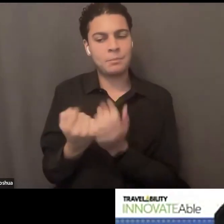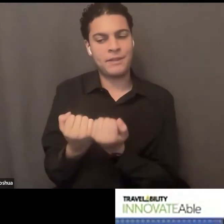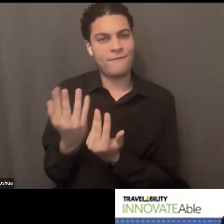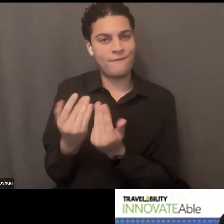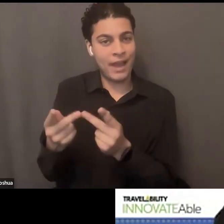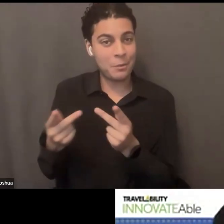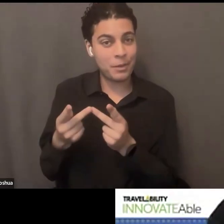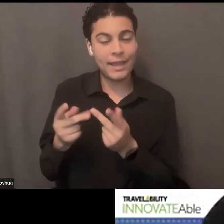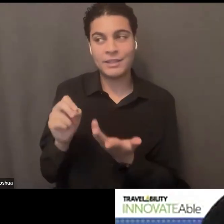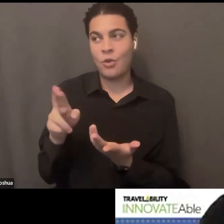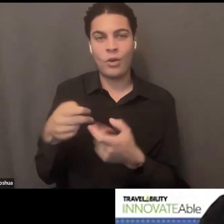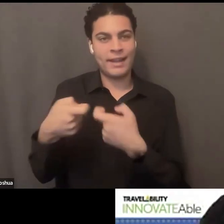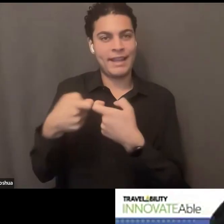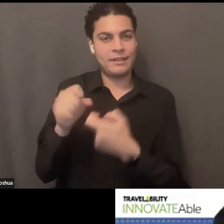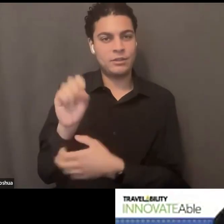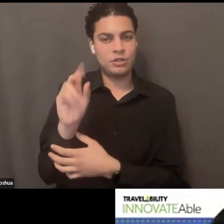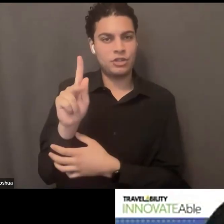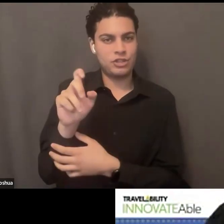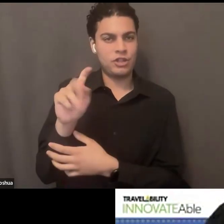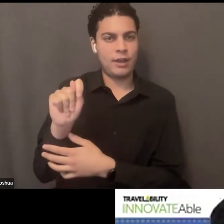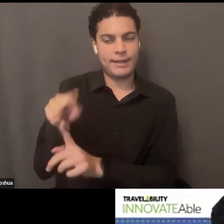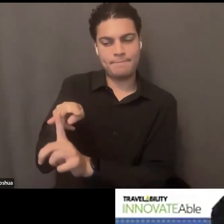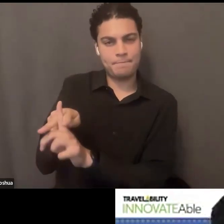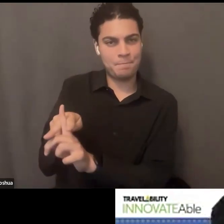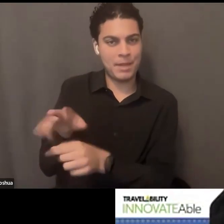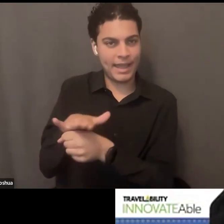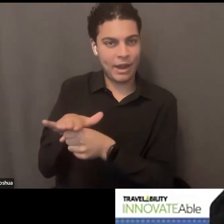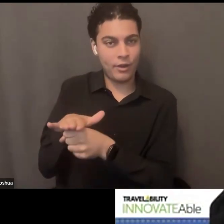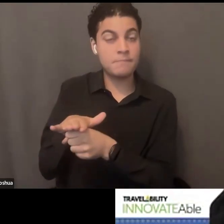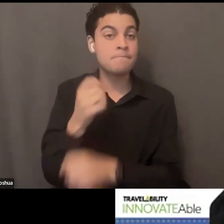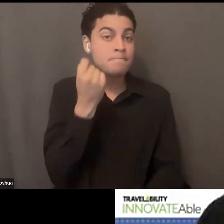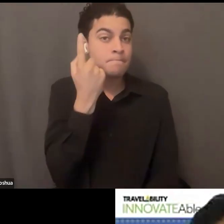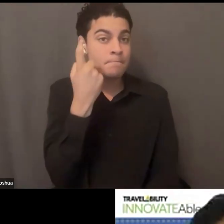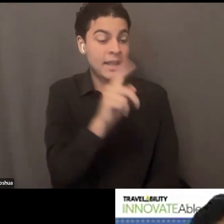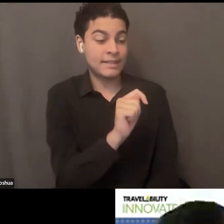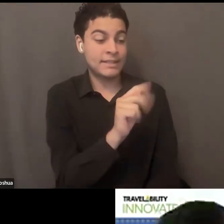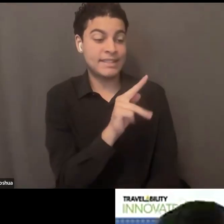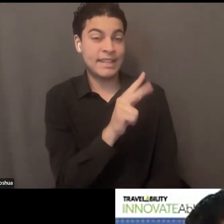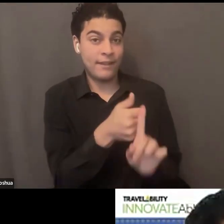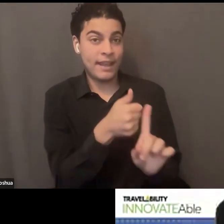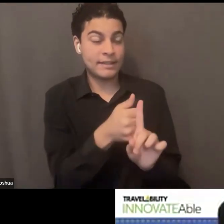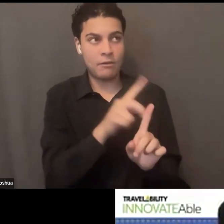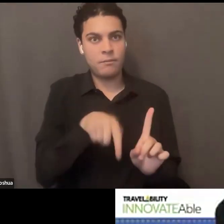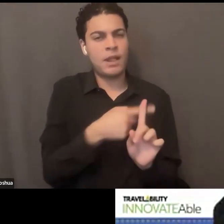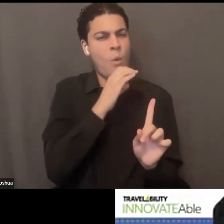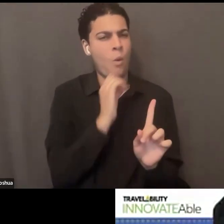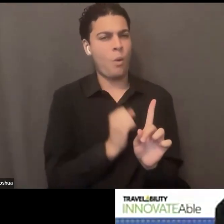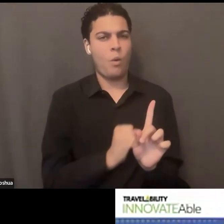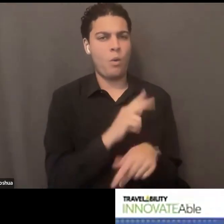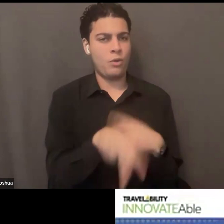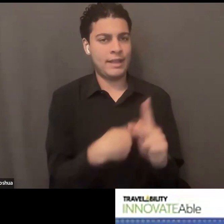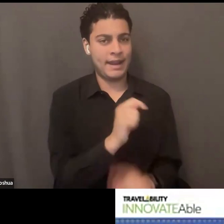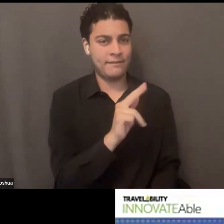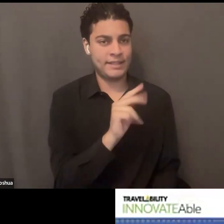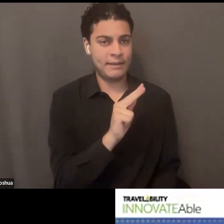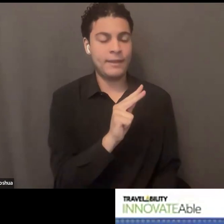all TVs, even the TVs from 20 years ago, already have infrared built in, which is actually the reason why we picked infrared in the first place.